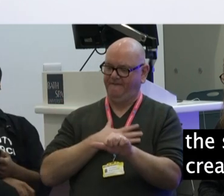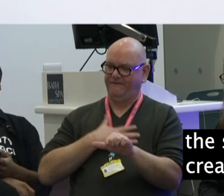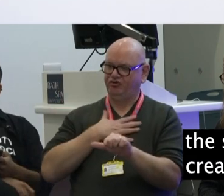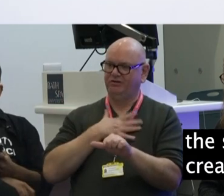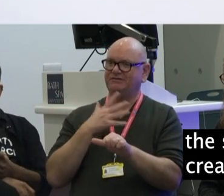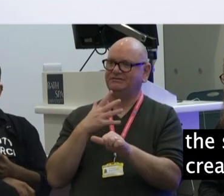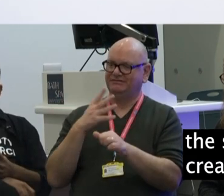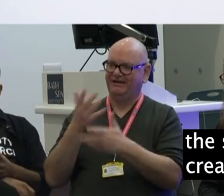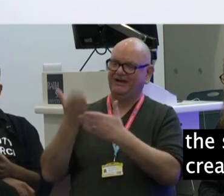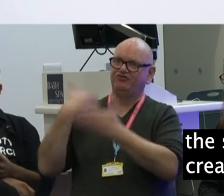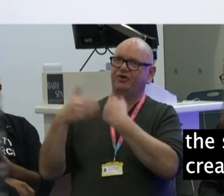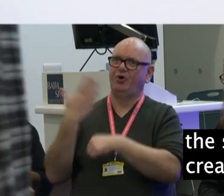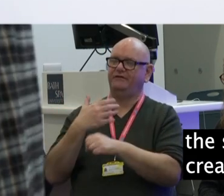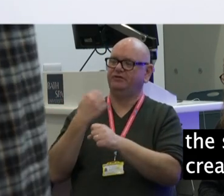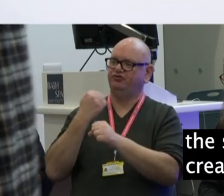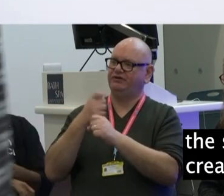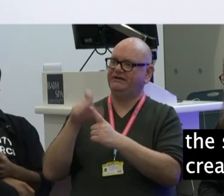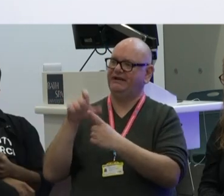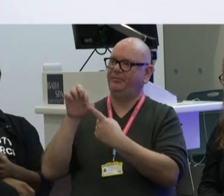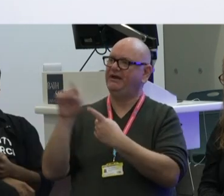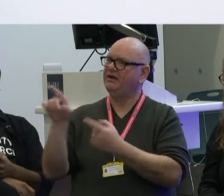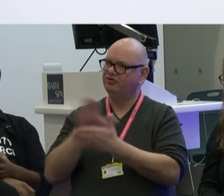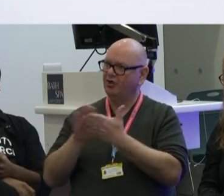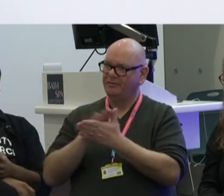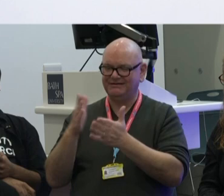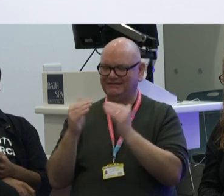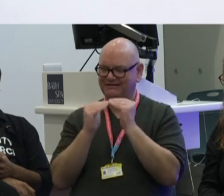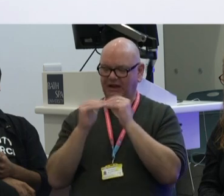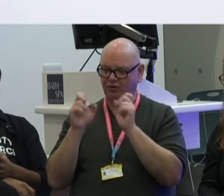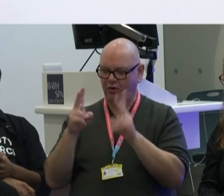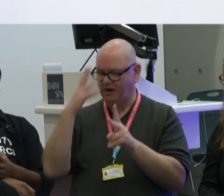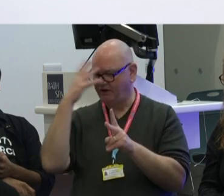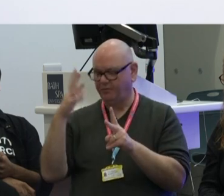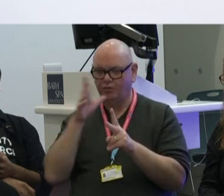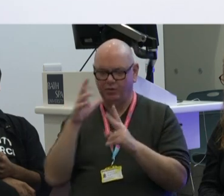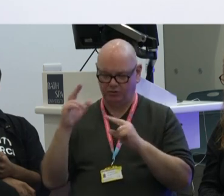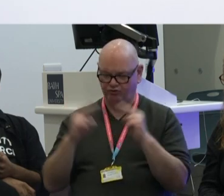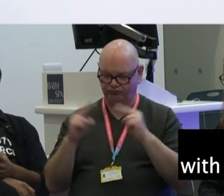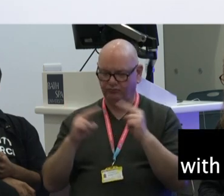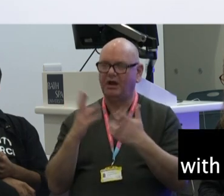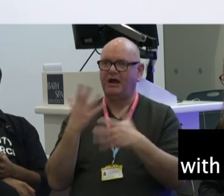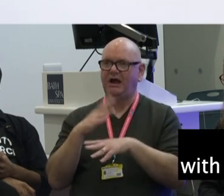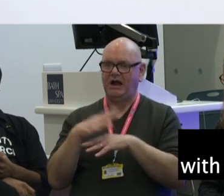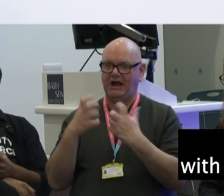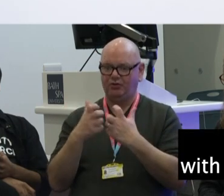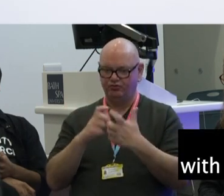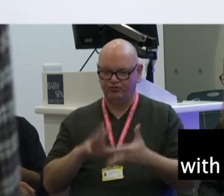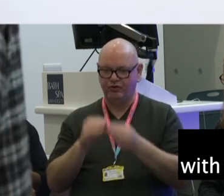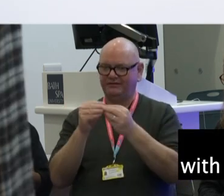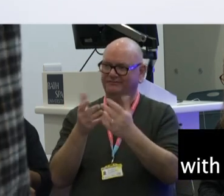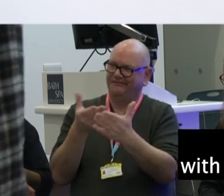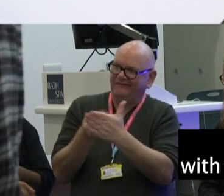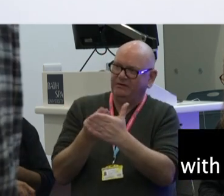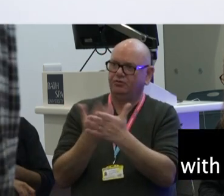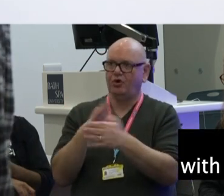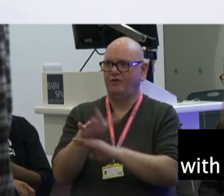the standard measure of the value added created through the production of goods and services in a country during a certain period. So we're very familiar with this idea that